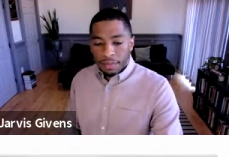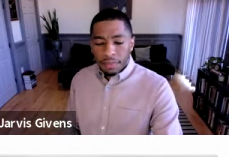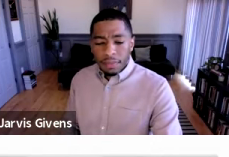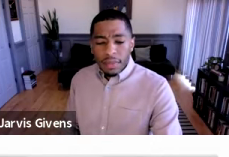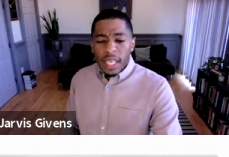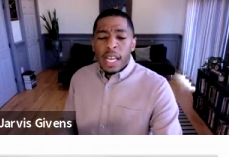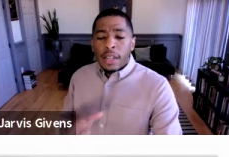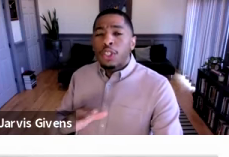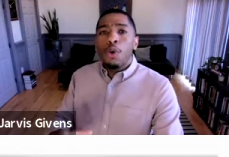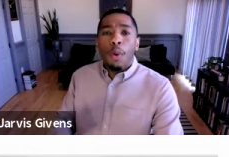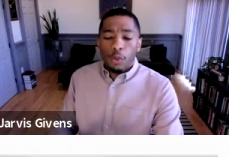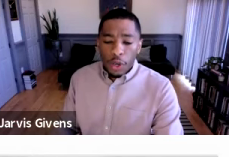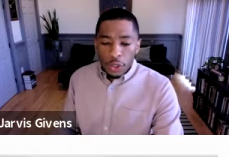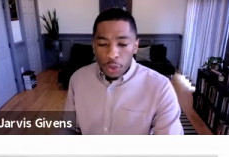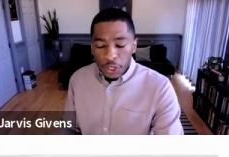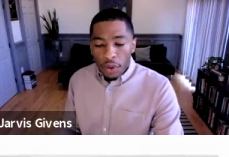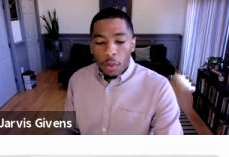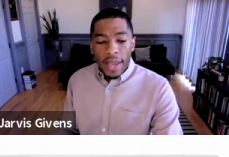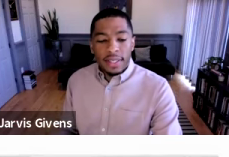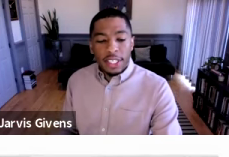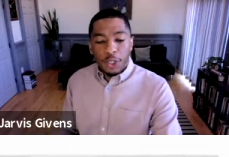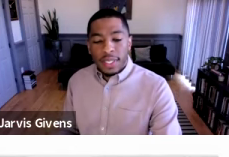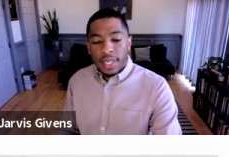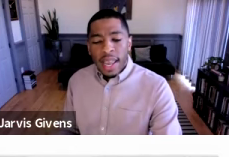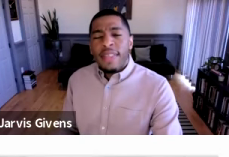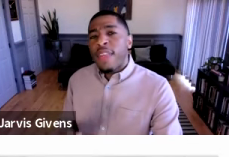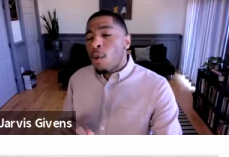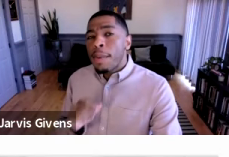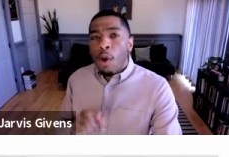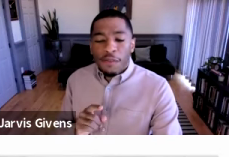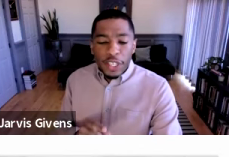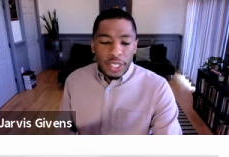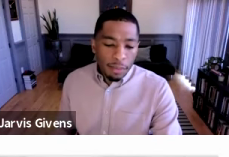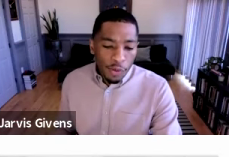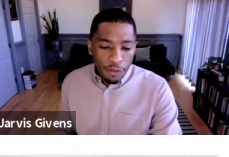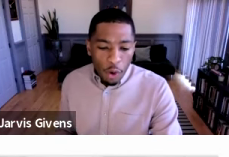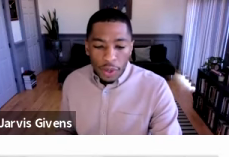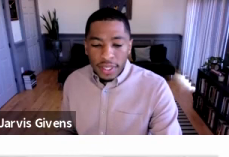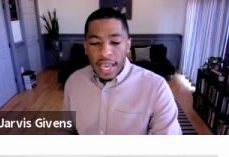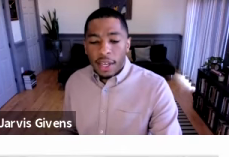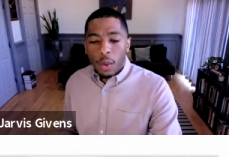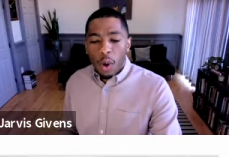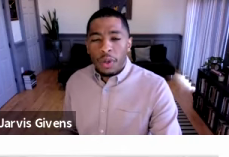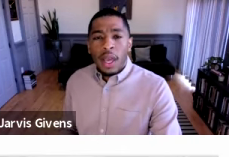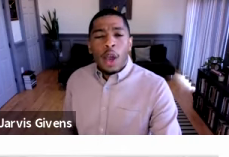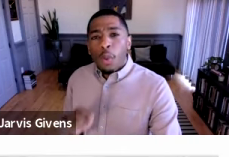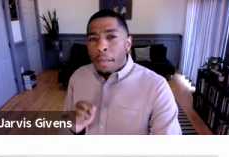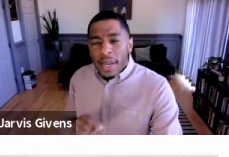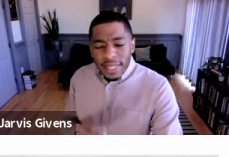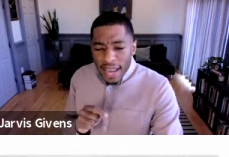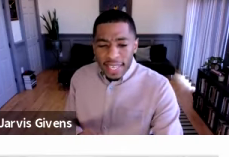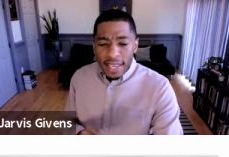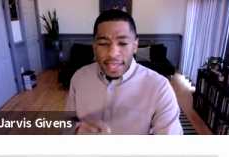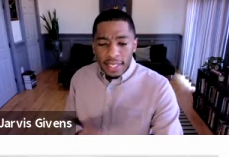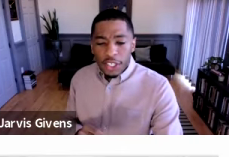quote. The school board went on to assure their white constituents that they would be more vigilant moving forward, stating, quote, we